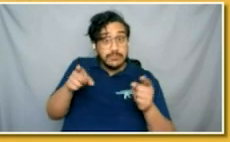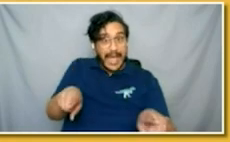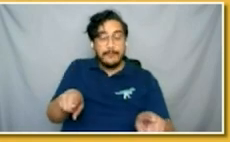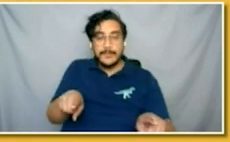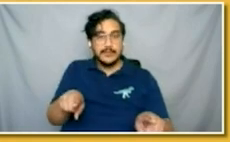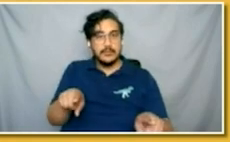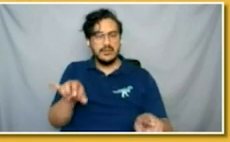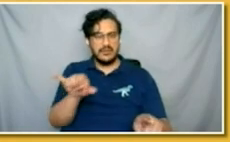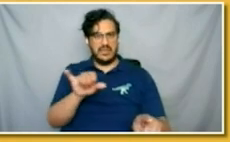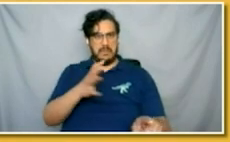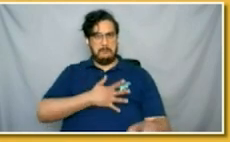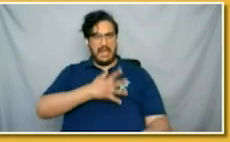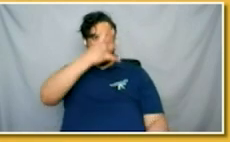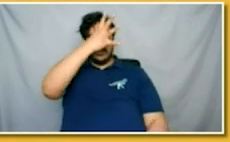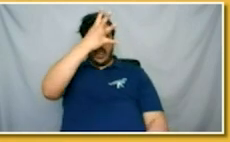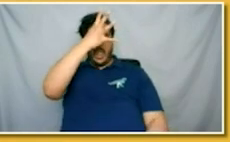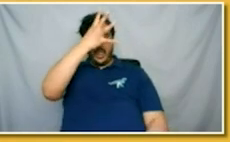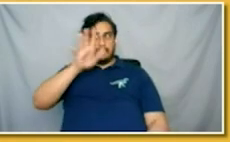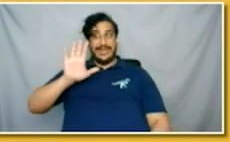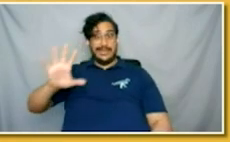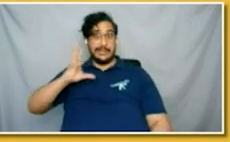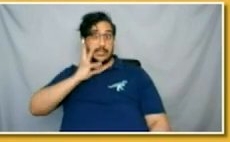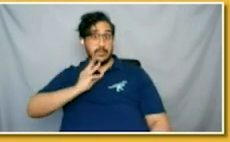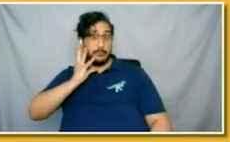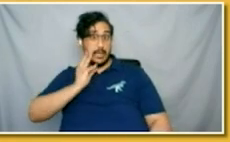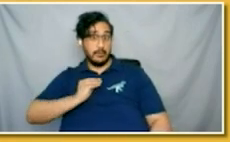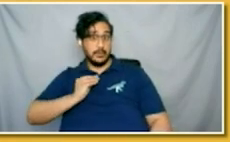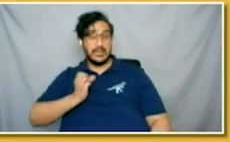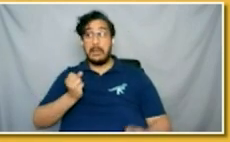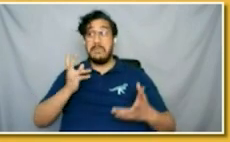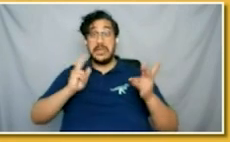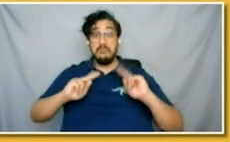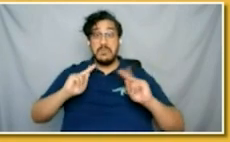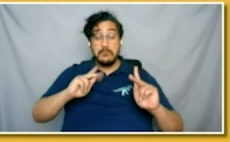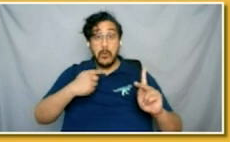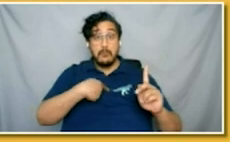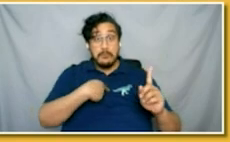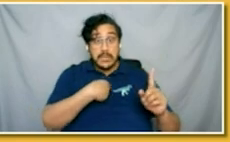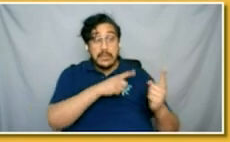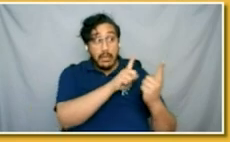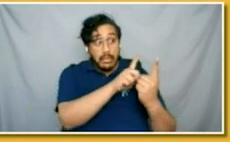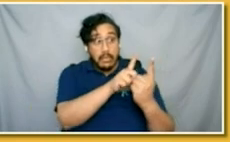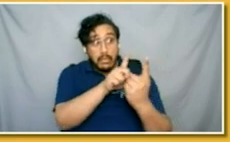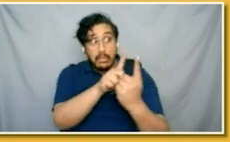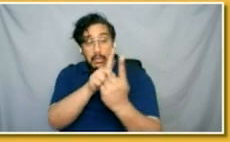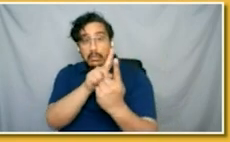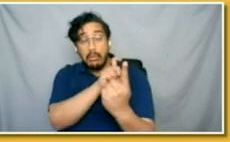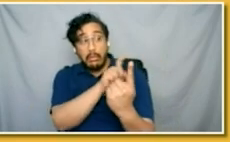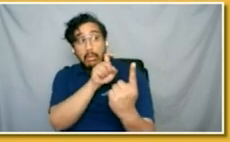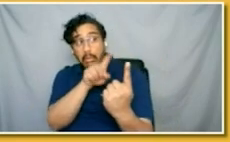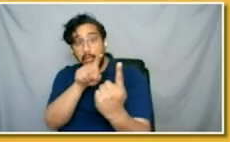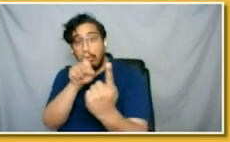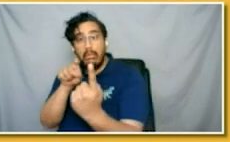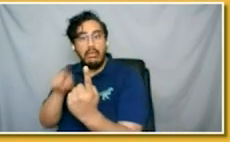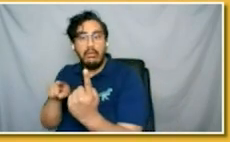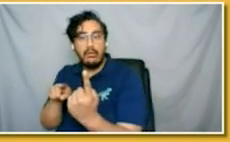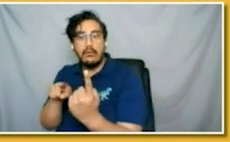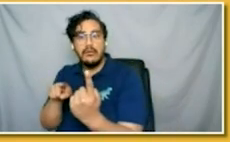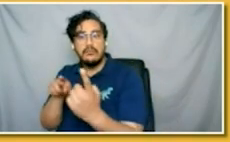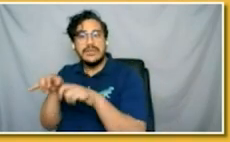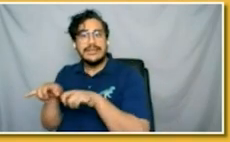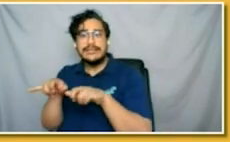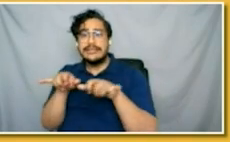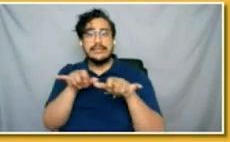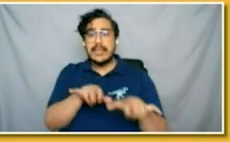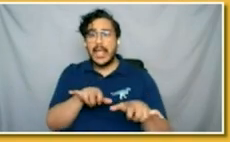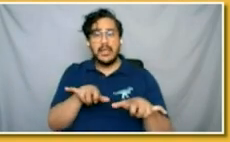lot of the postal workers I spoke to saw was a place that seemed that had such high stress levels that, you